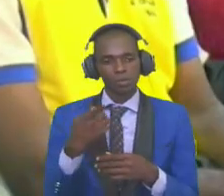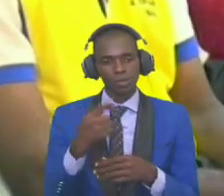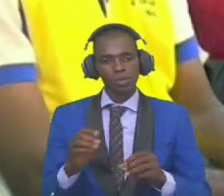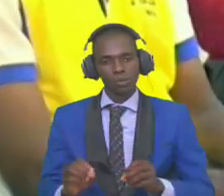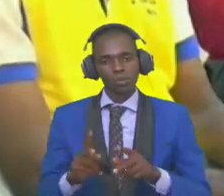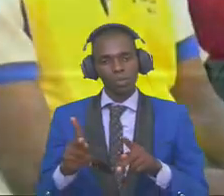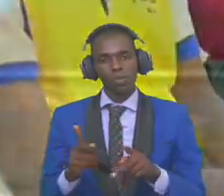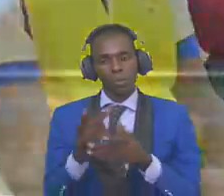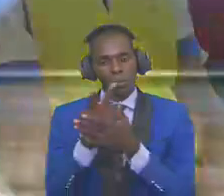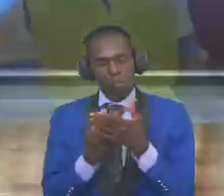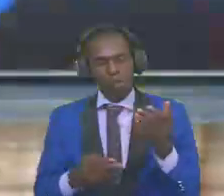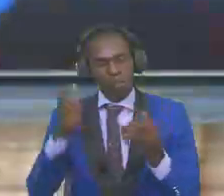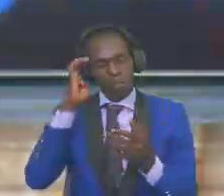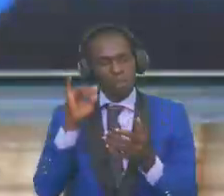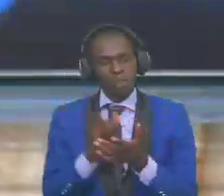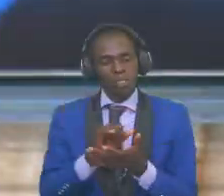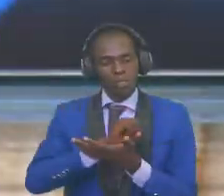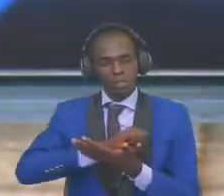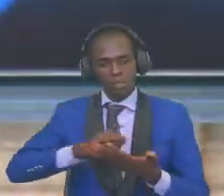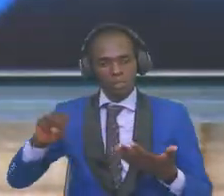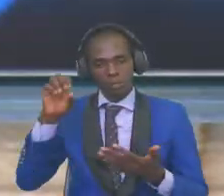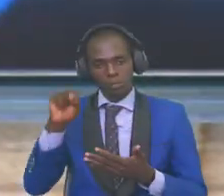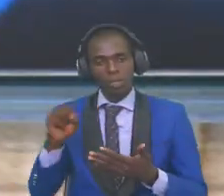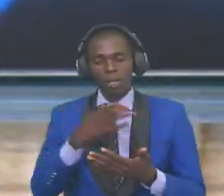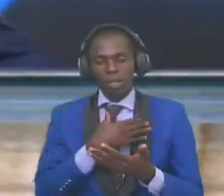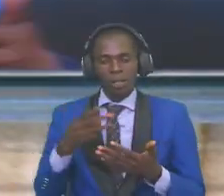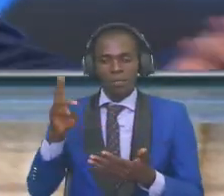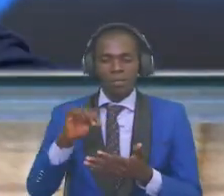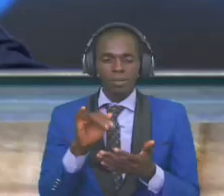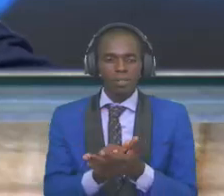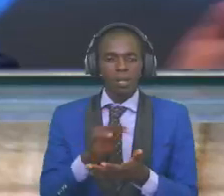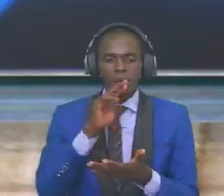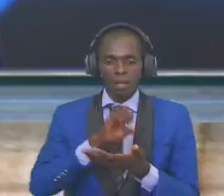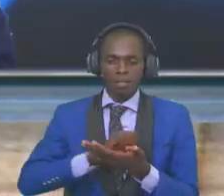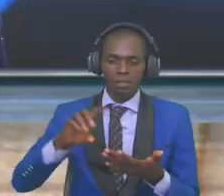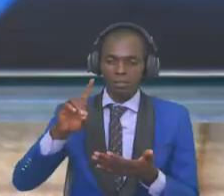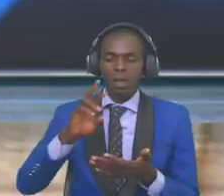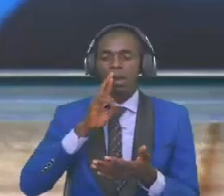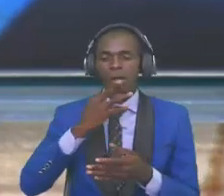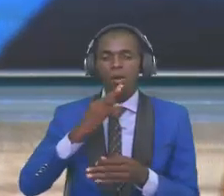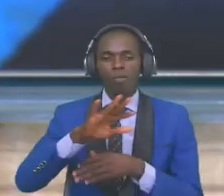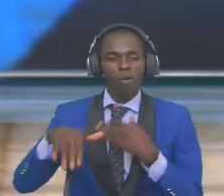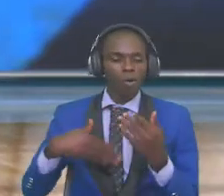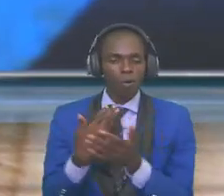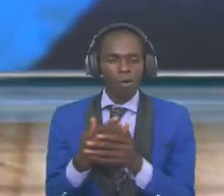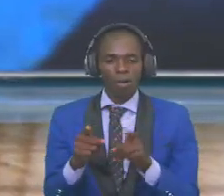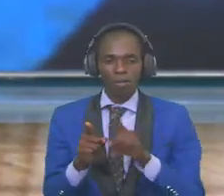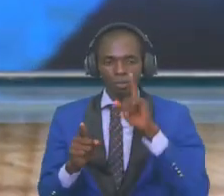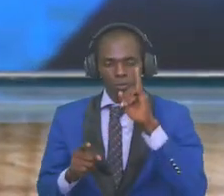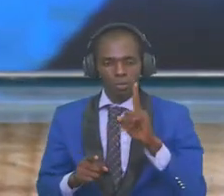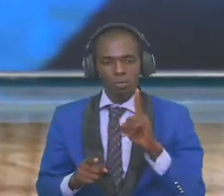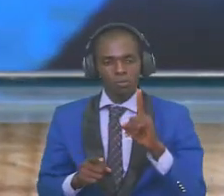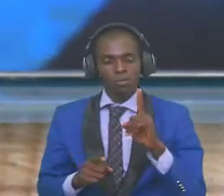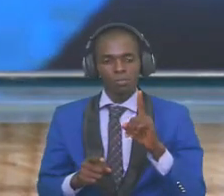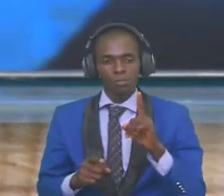that sanctifieth and they who are sanctified are all of one. For the which cause is